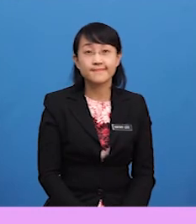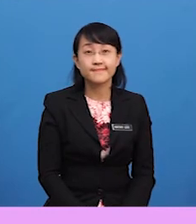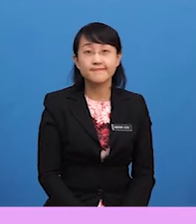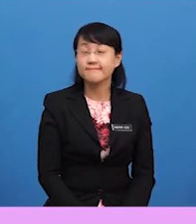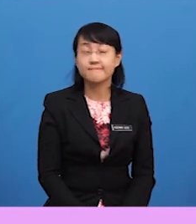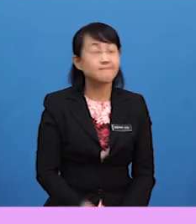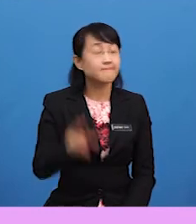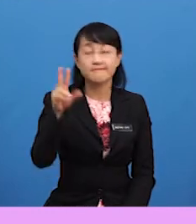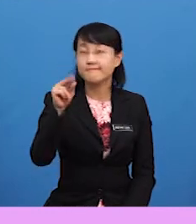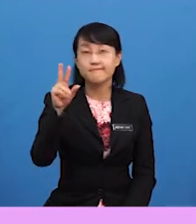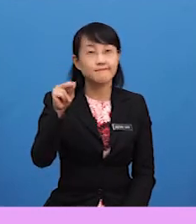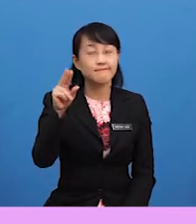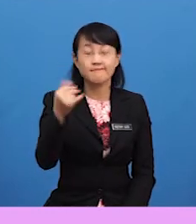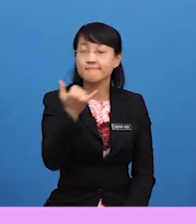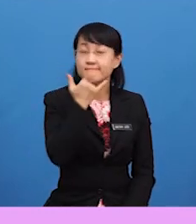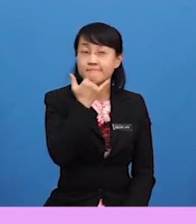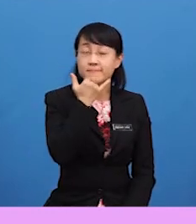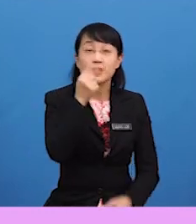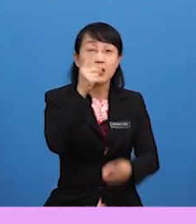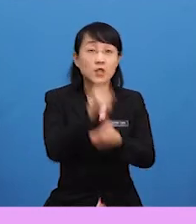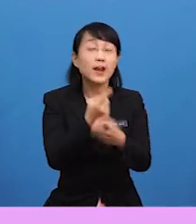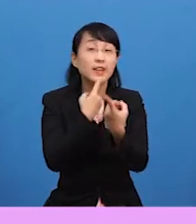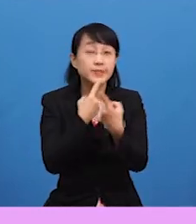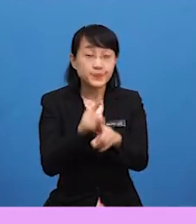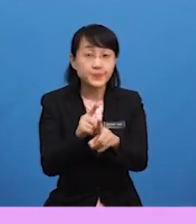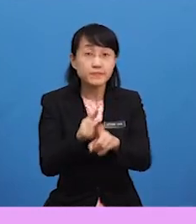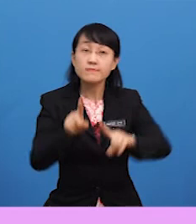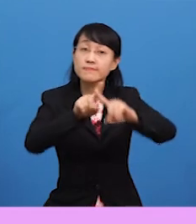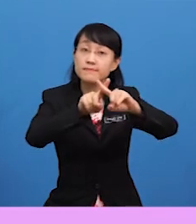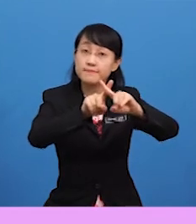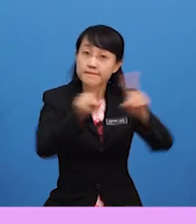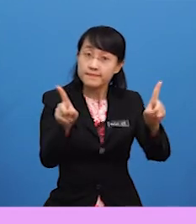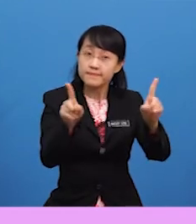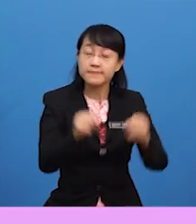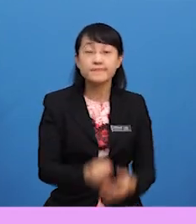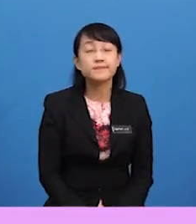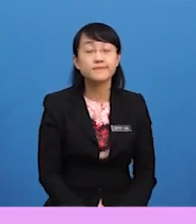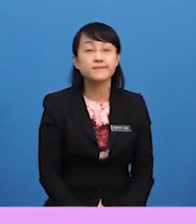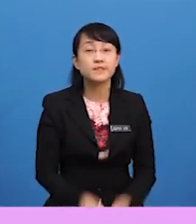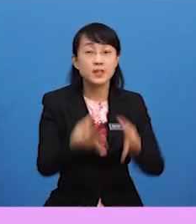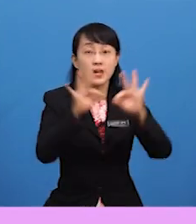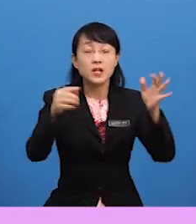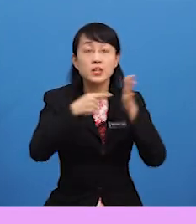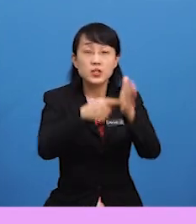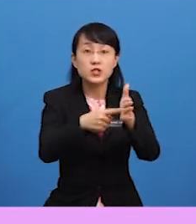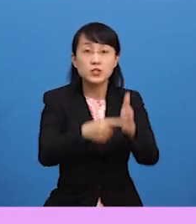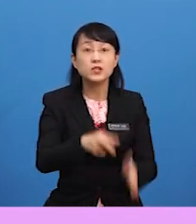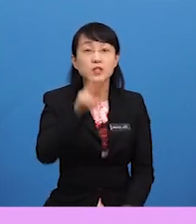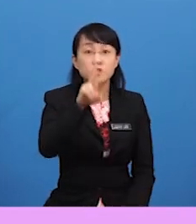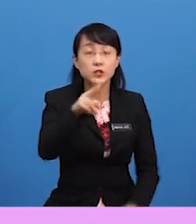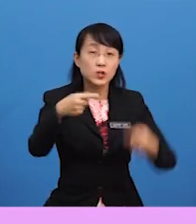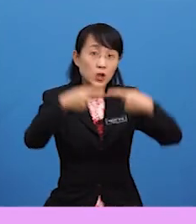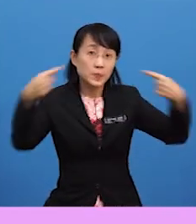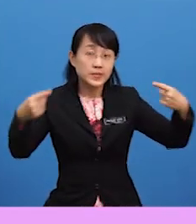No, it isn't. The correct answer should be but, as the sentence is showing two